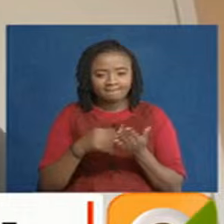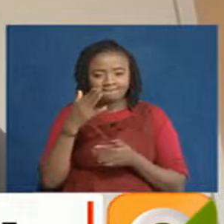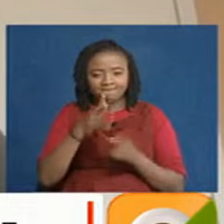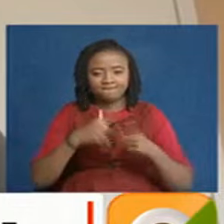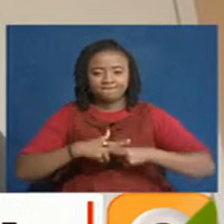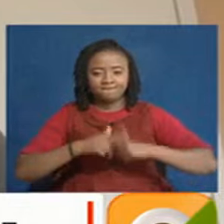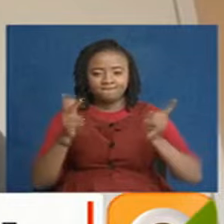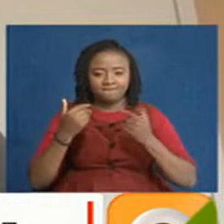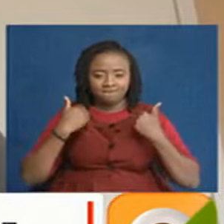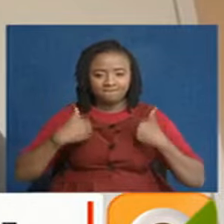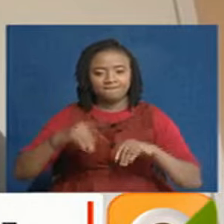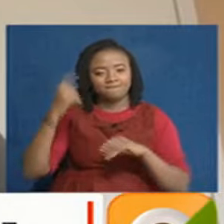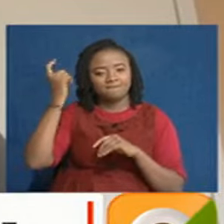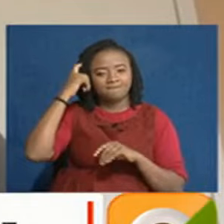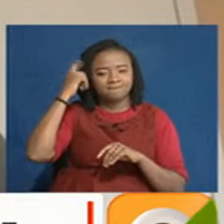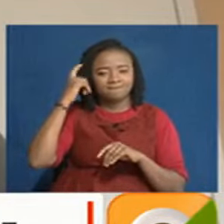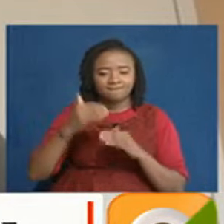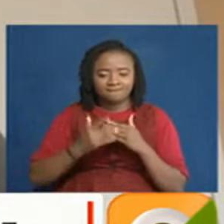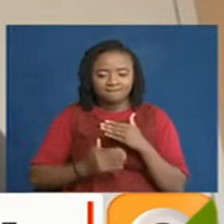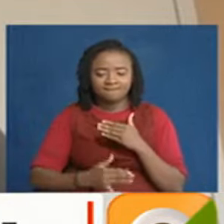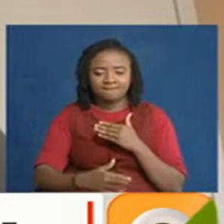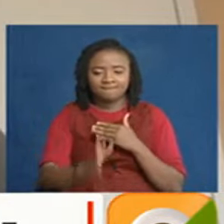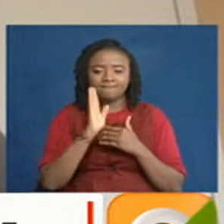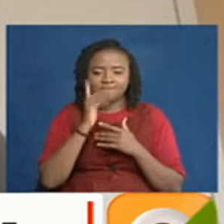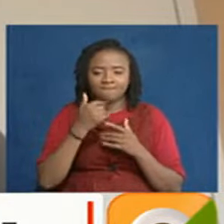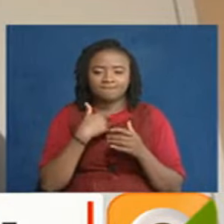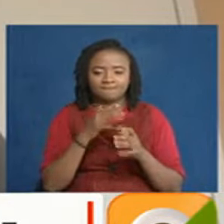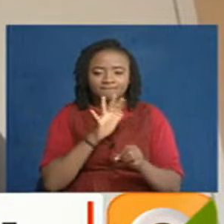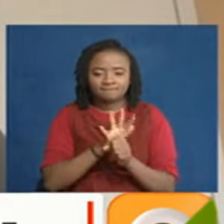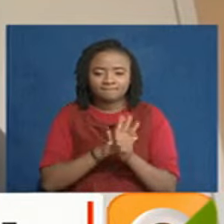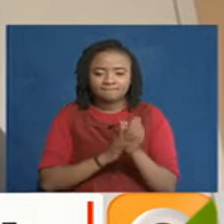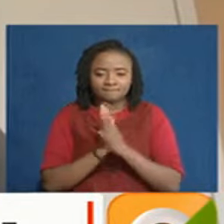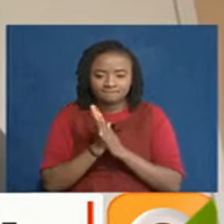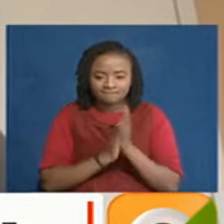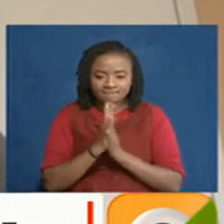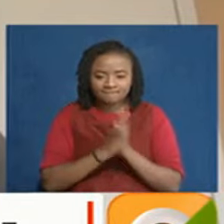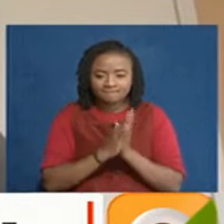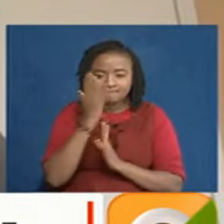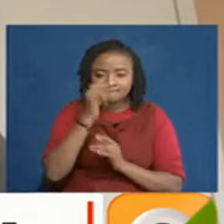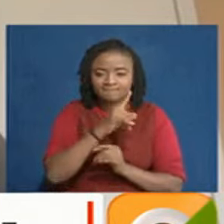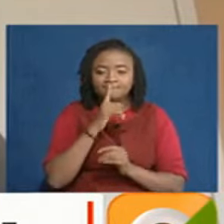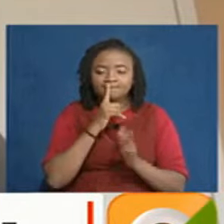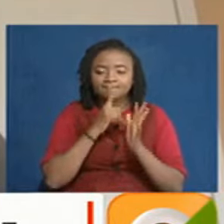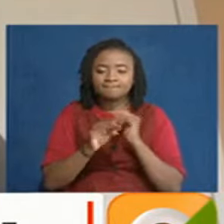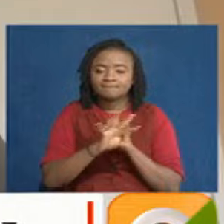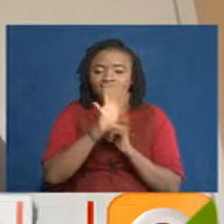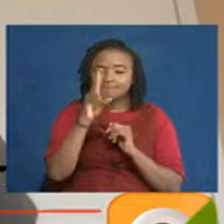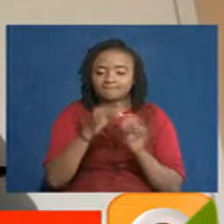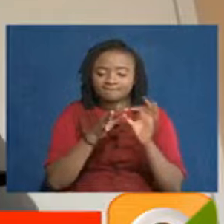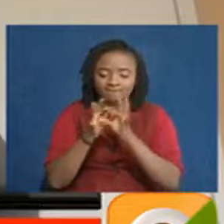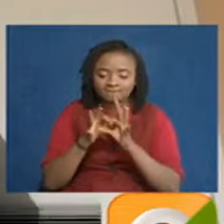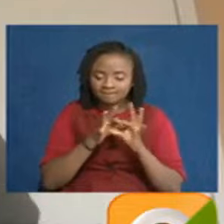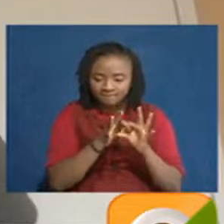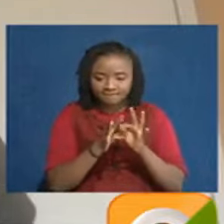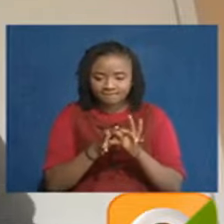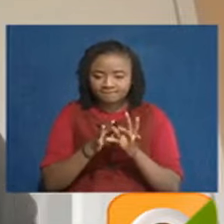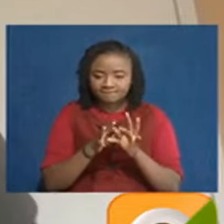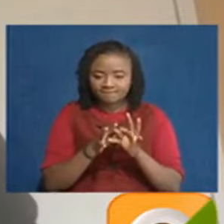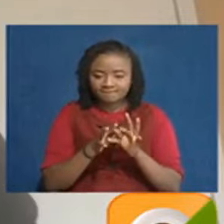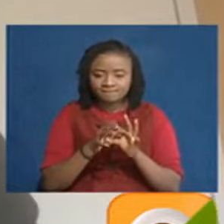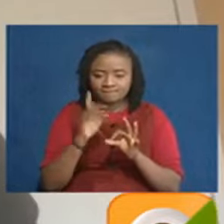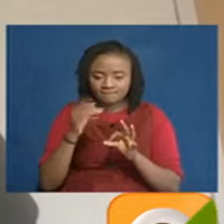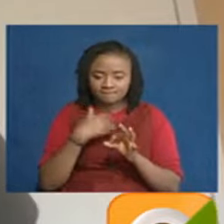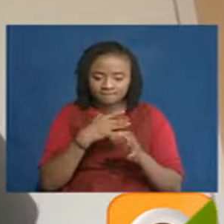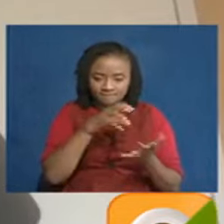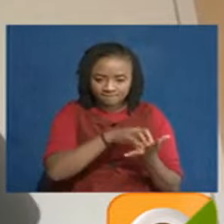going to pick up momentum in the months and years to come. He said that there should be the African Union should have a seat, African Union Commission, and